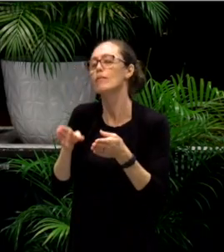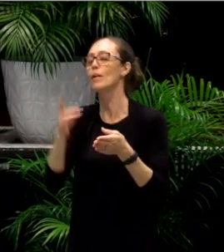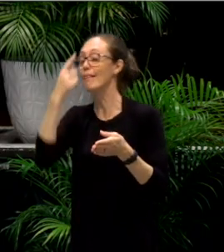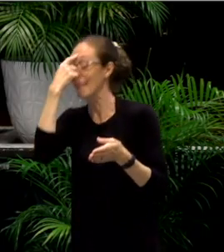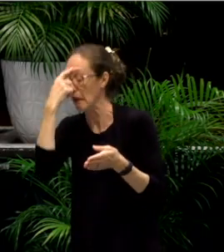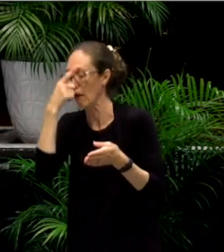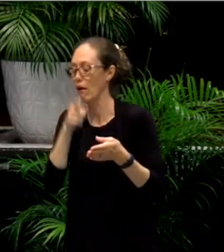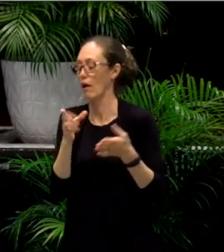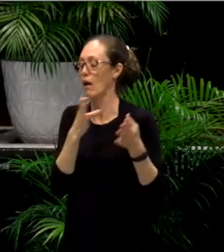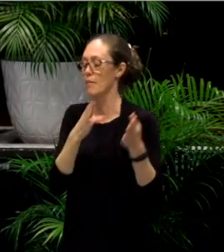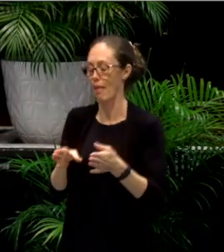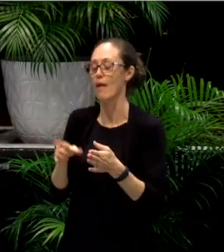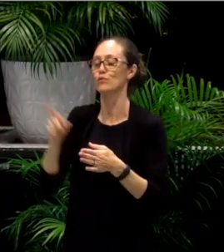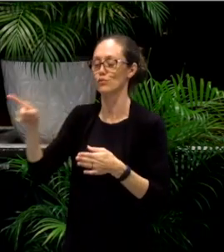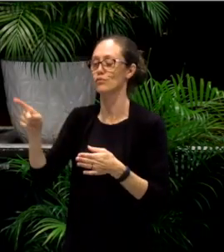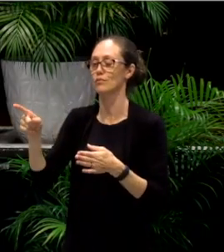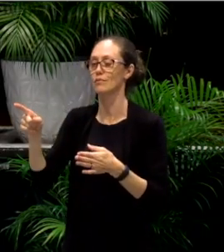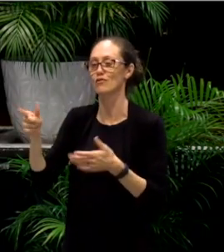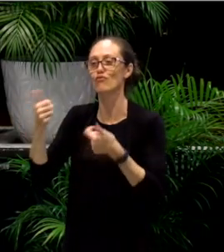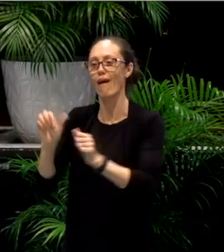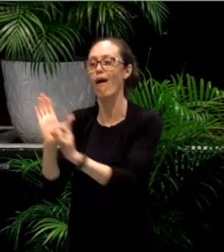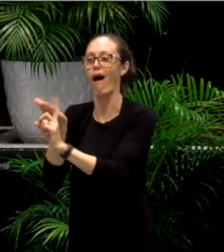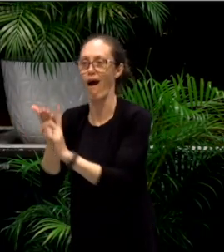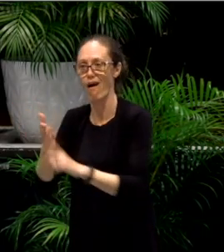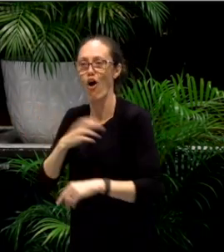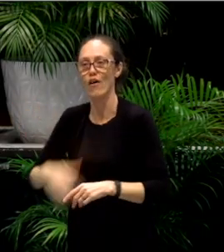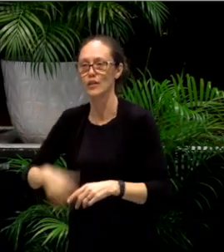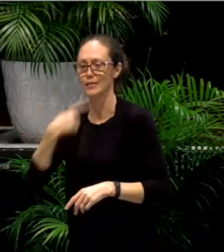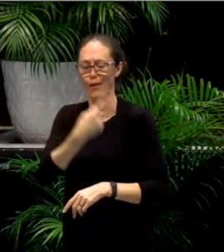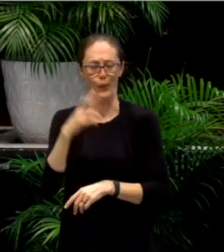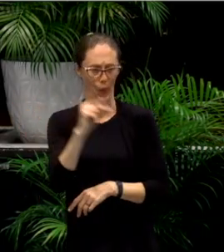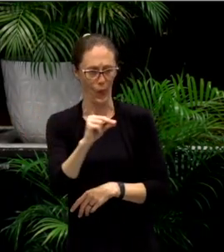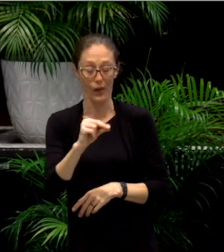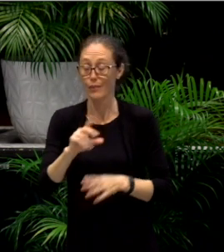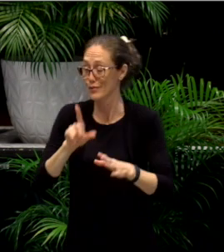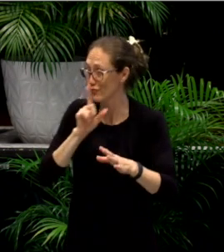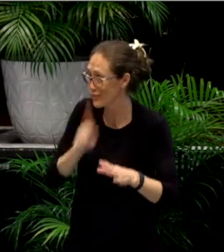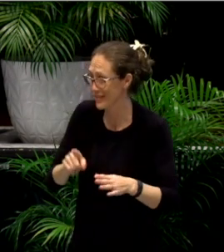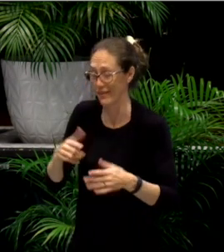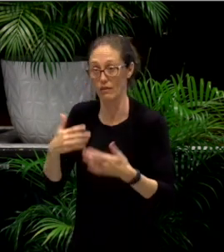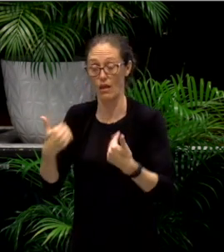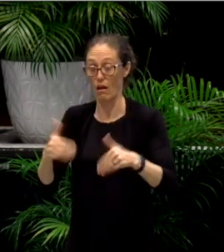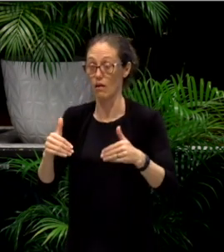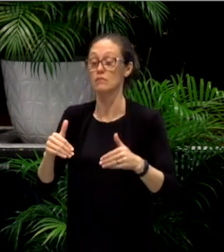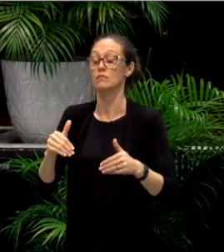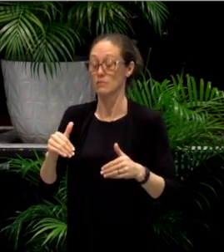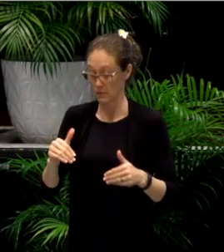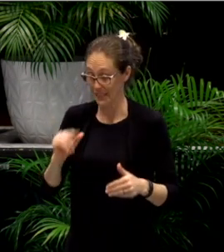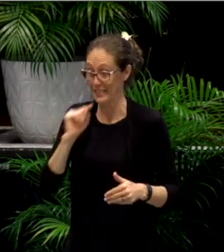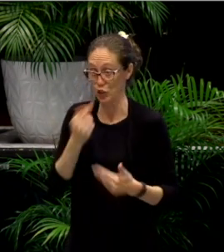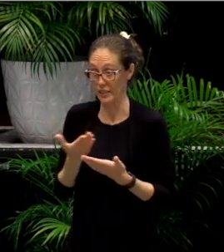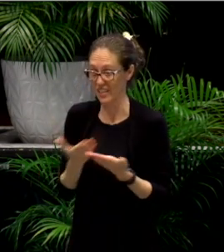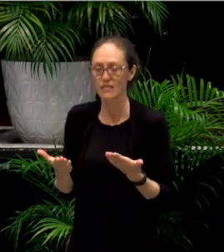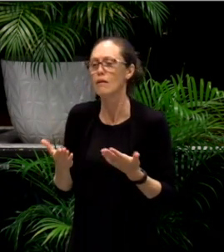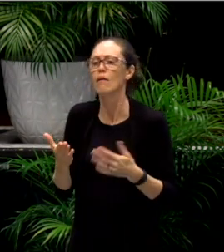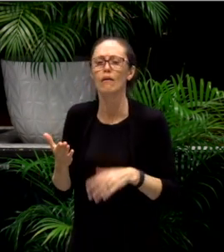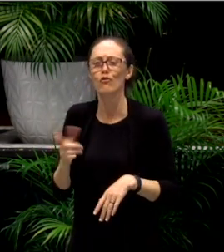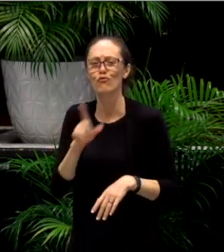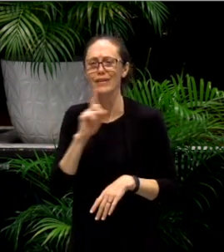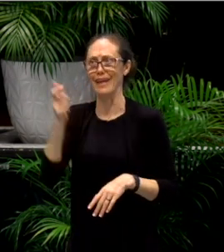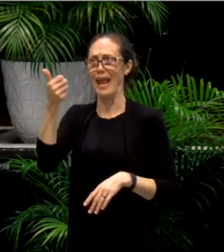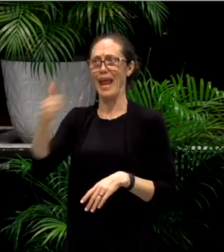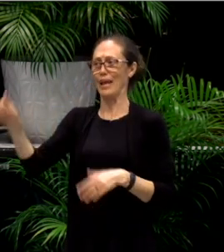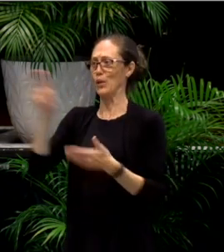potentially, because they are so significant. They are the type of things that I can say confidently pretty much no university could agree